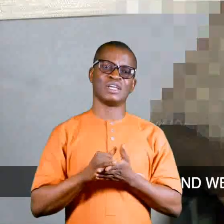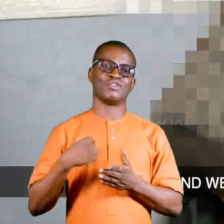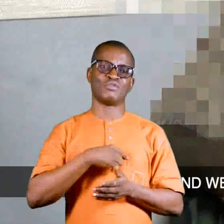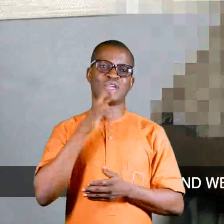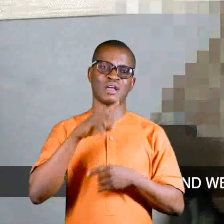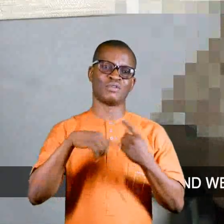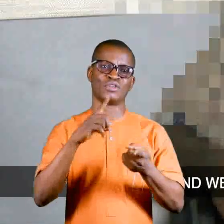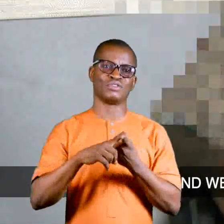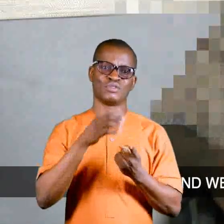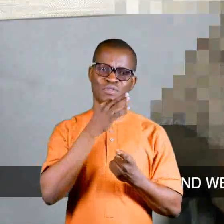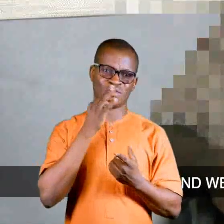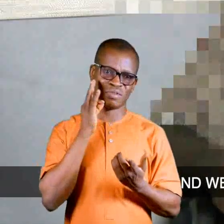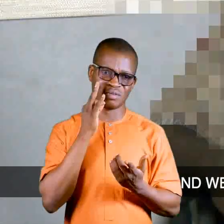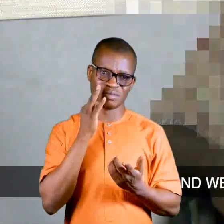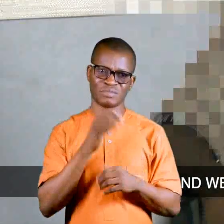go do farm.